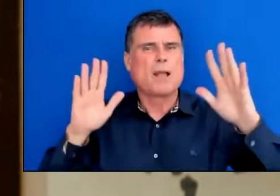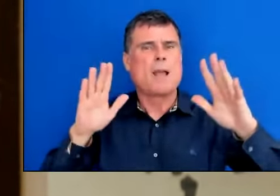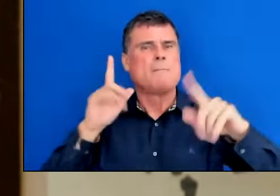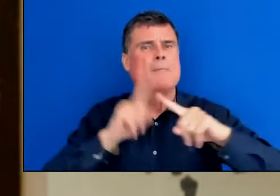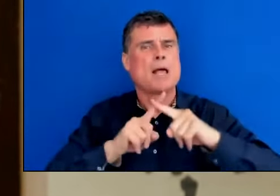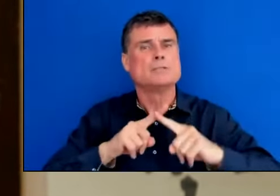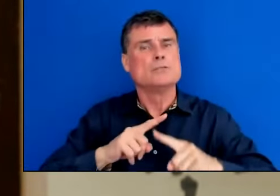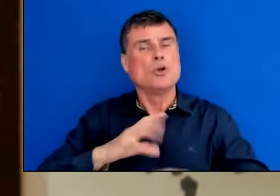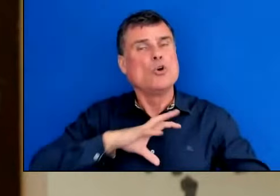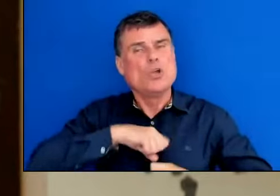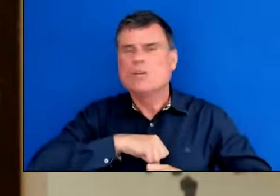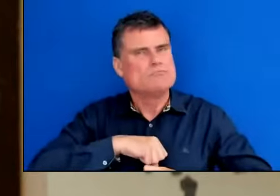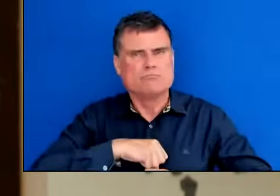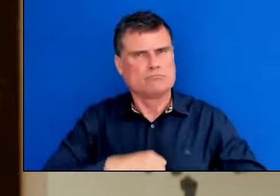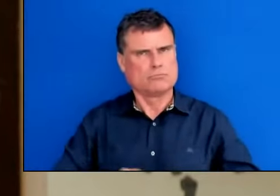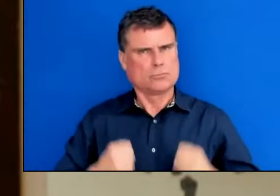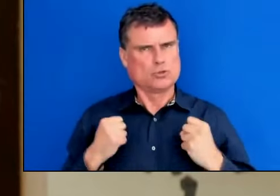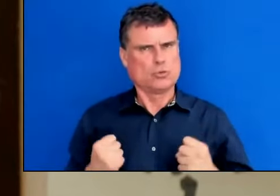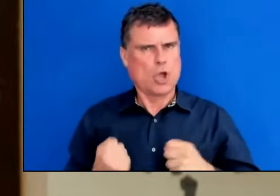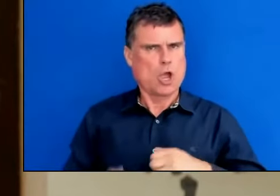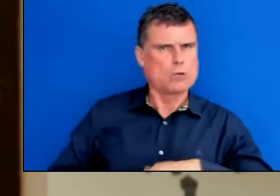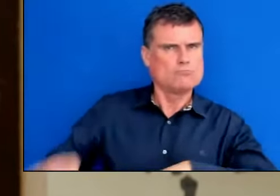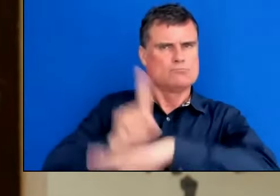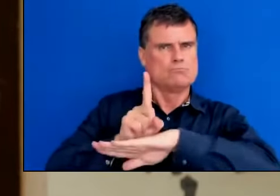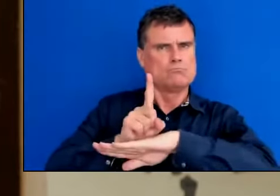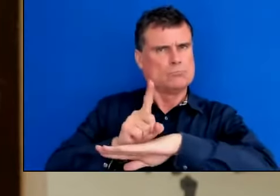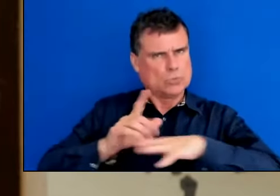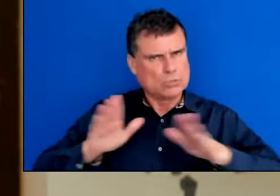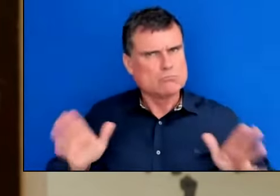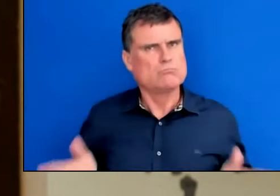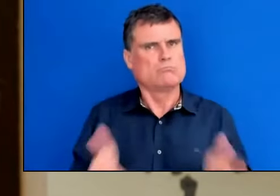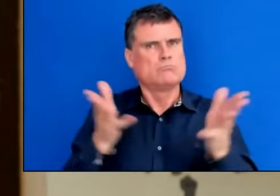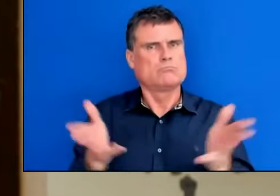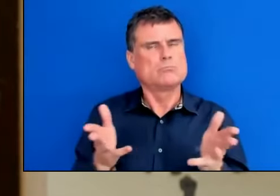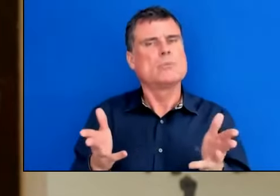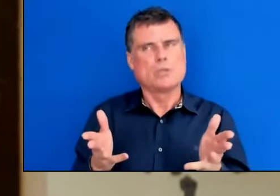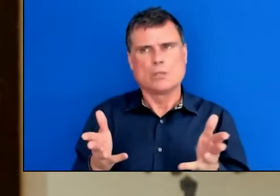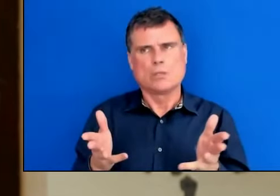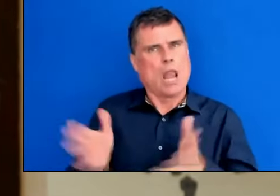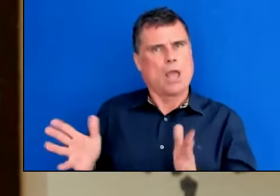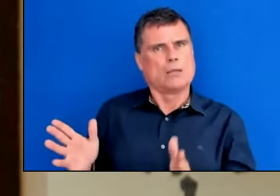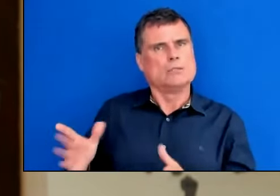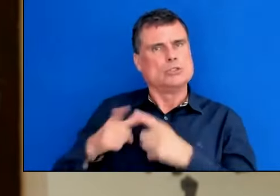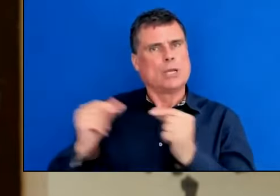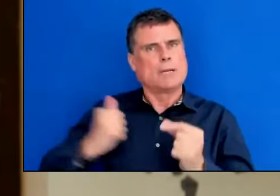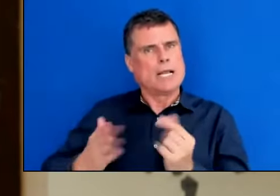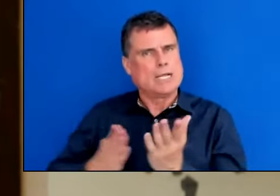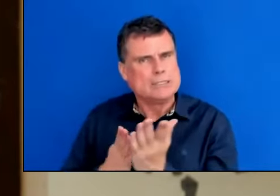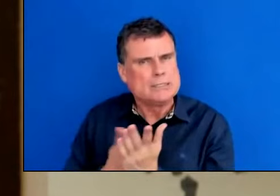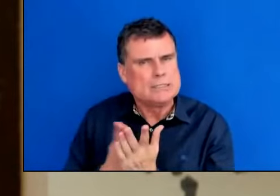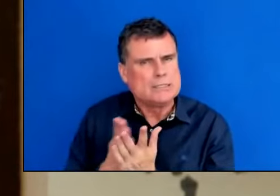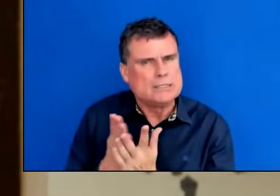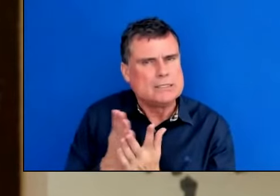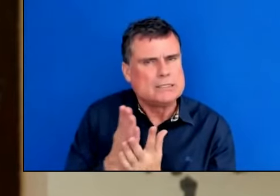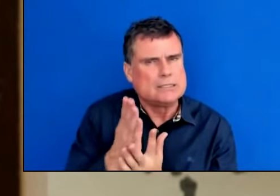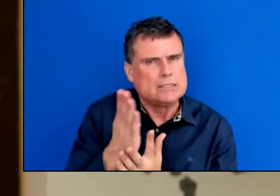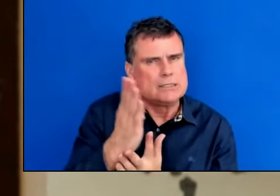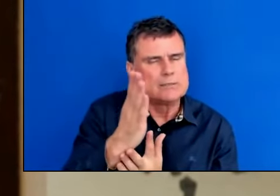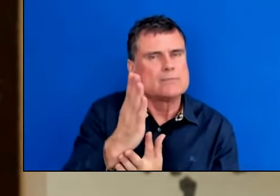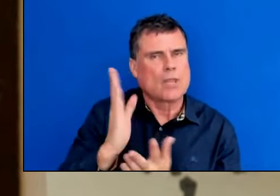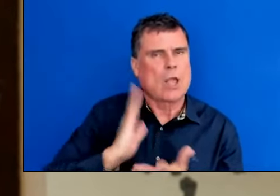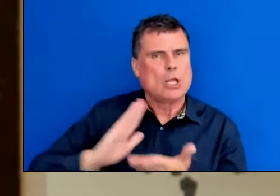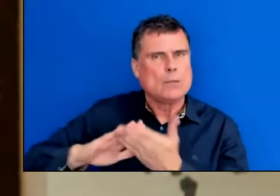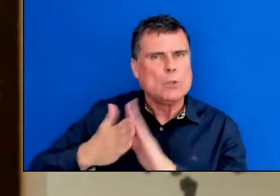character that allowed us to prevail. I would like also to thank all the members of our